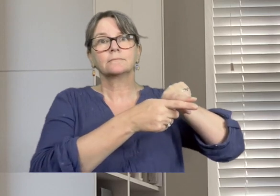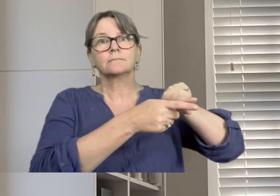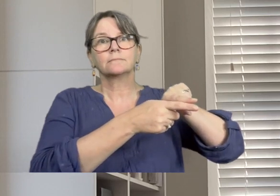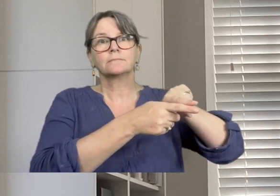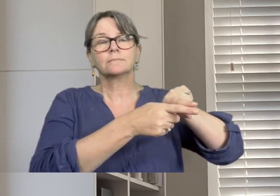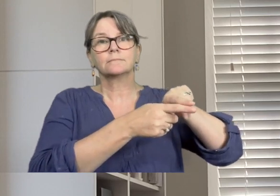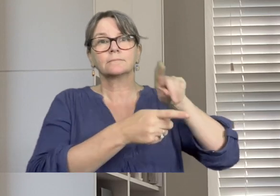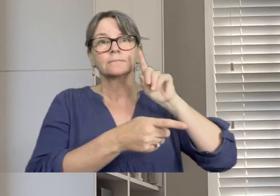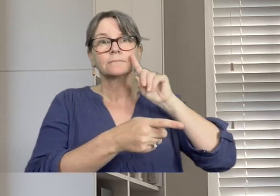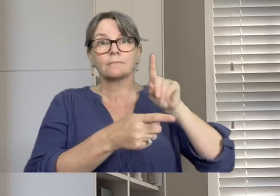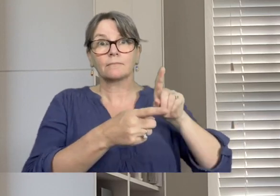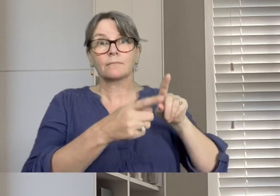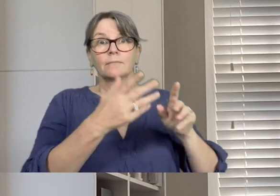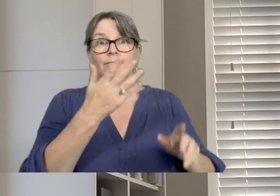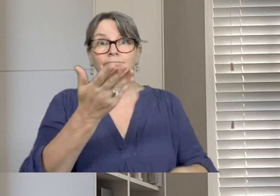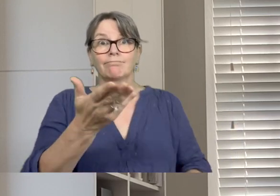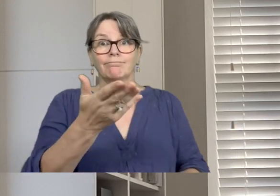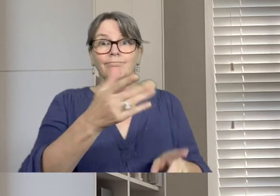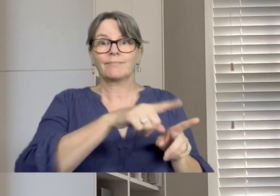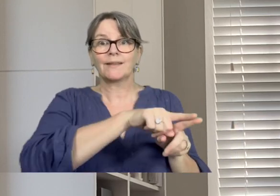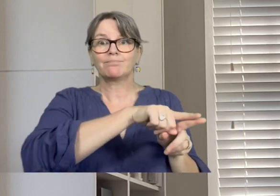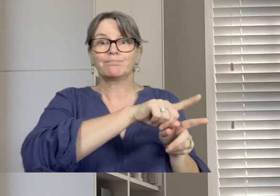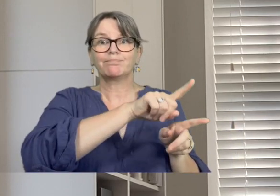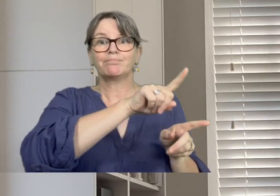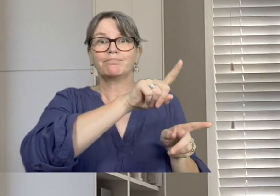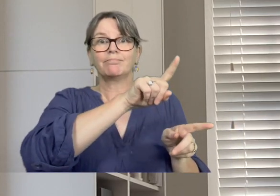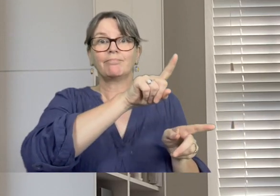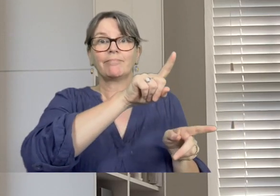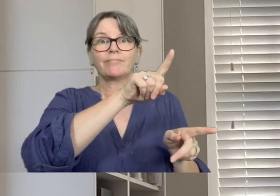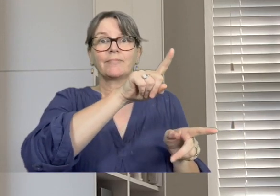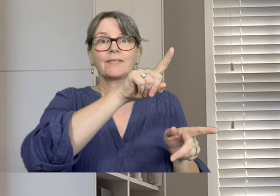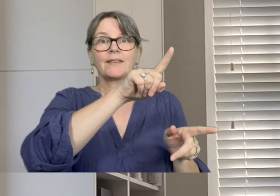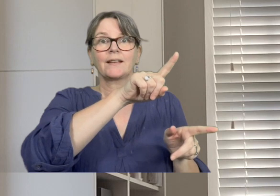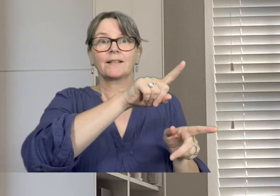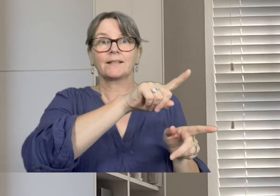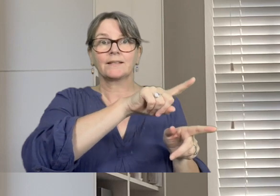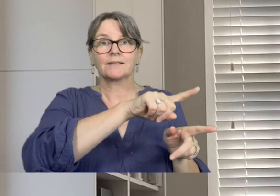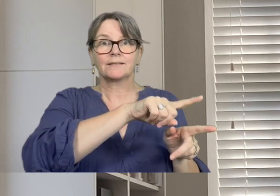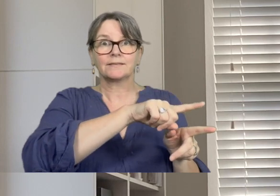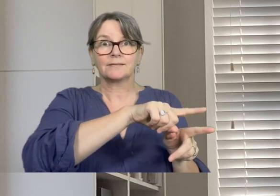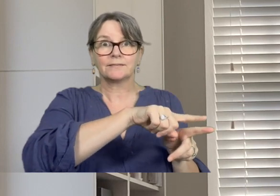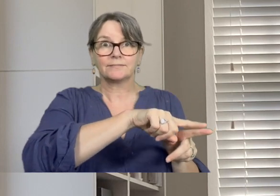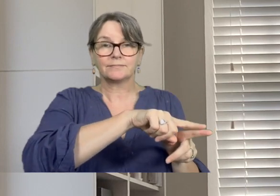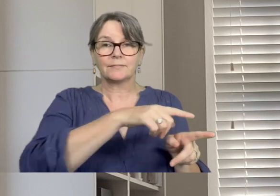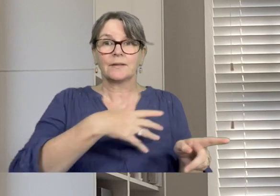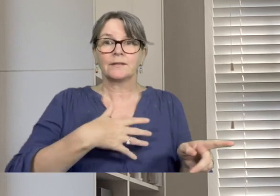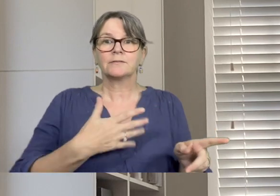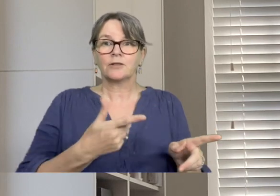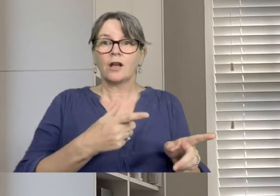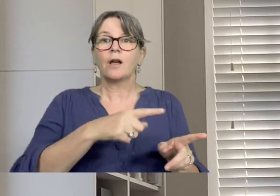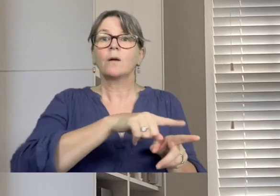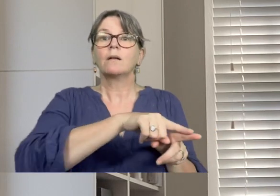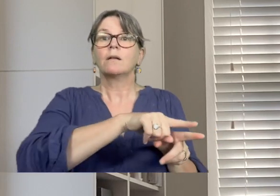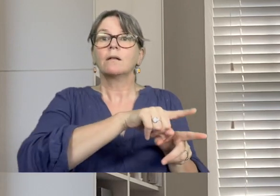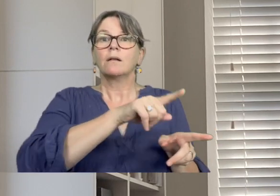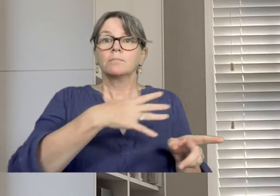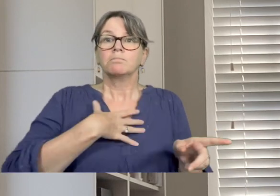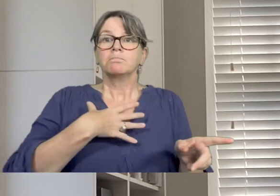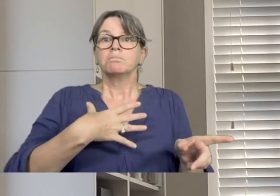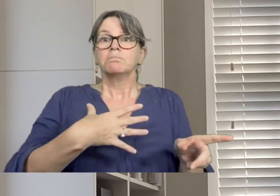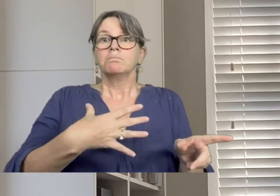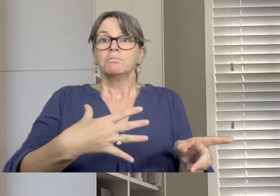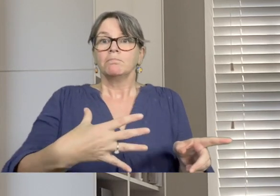hip socket, and then it reaches so much so you can lift and extend to hip level. We're going to breathe in and lower it